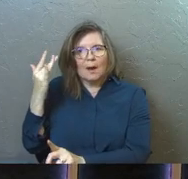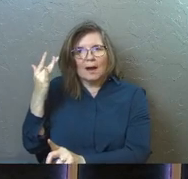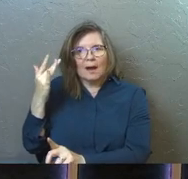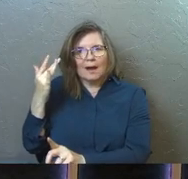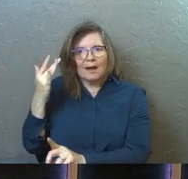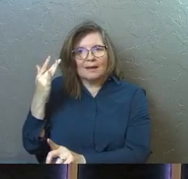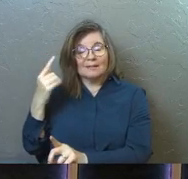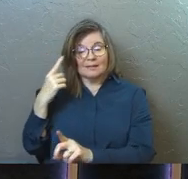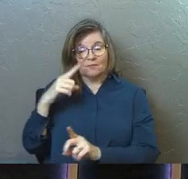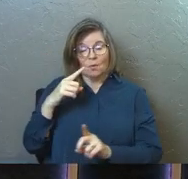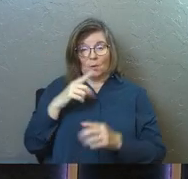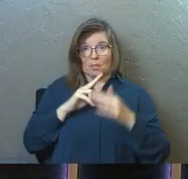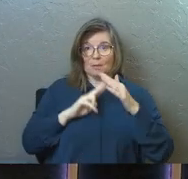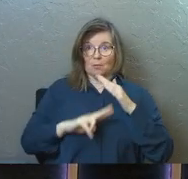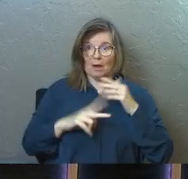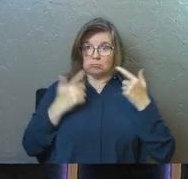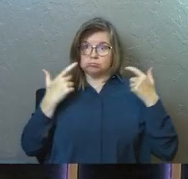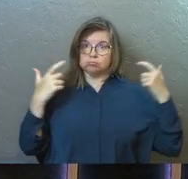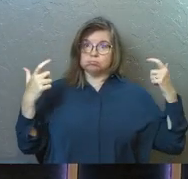To humble the prophet. Amen.